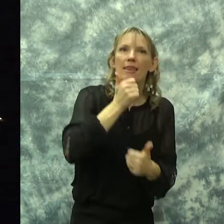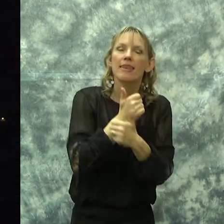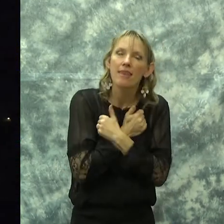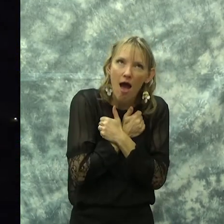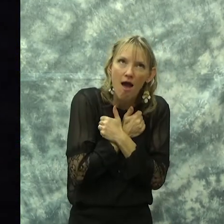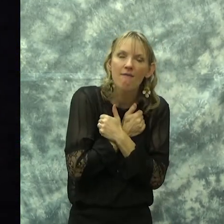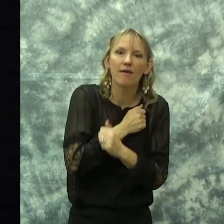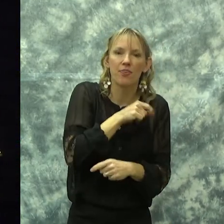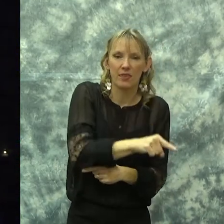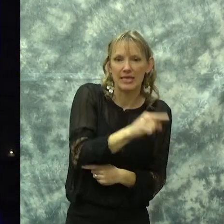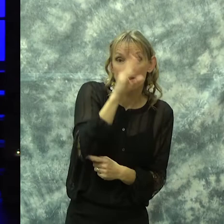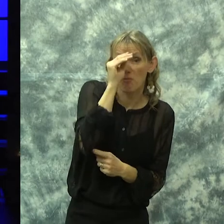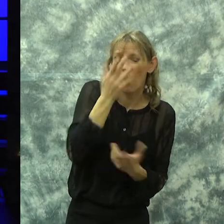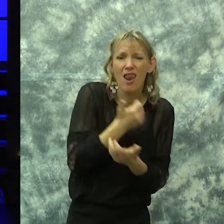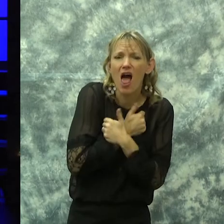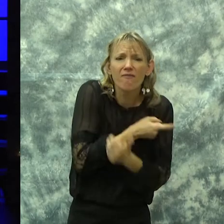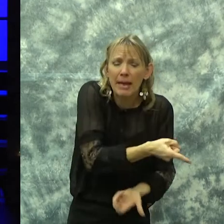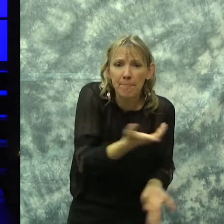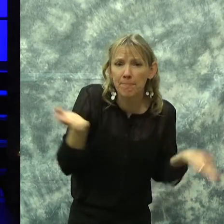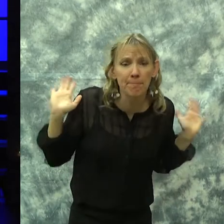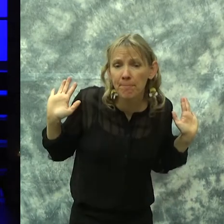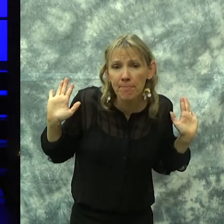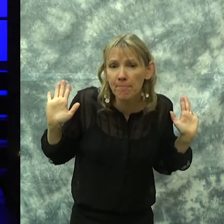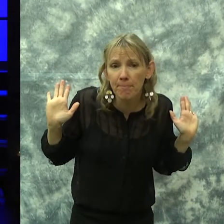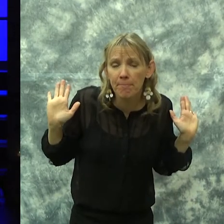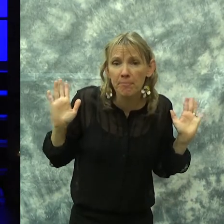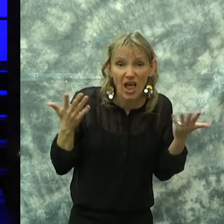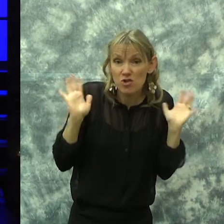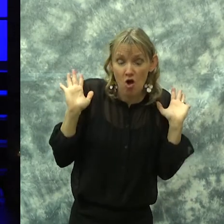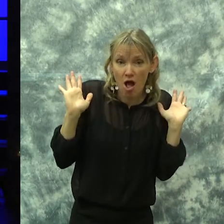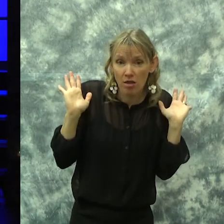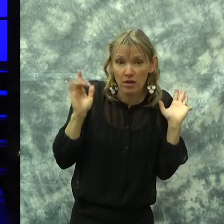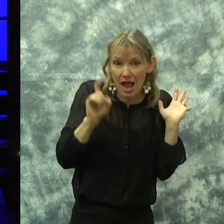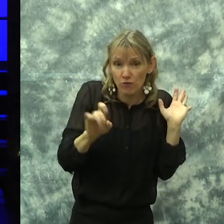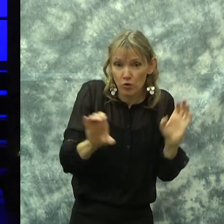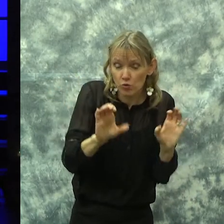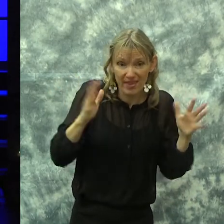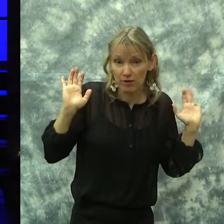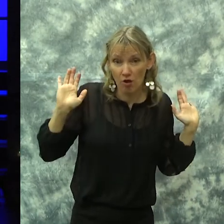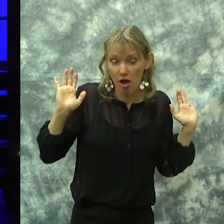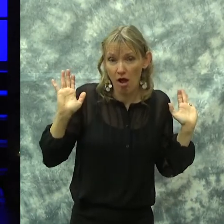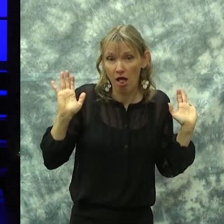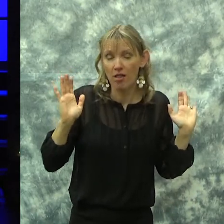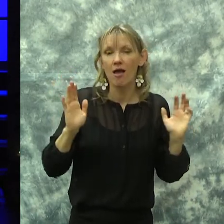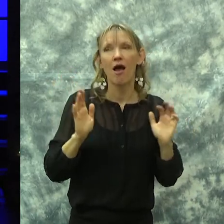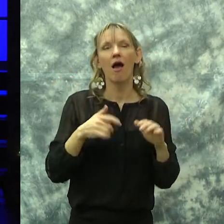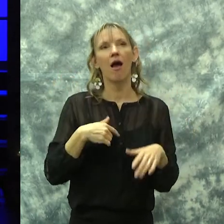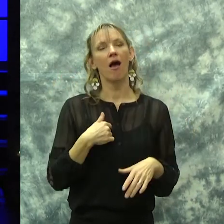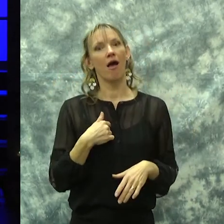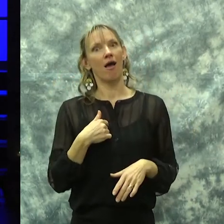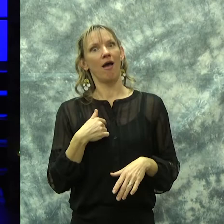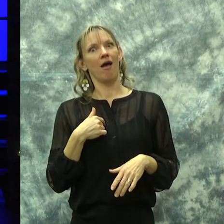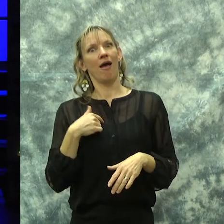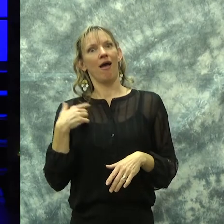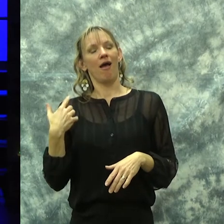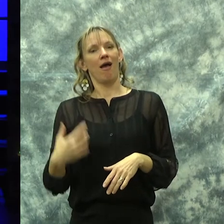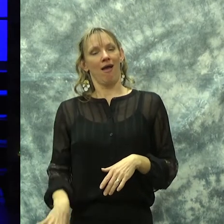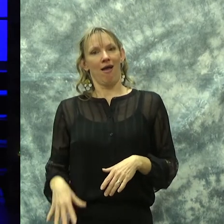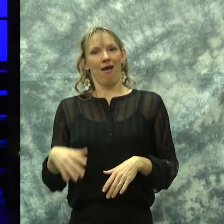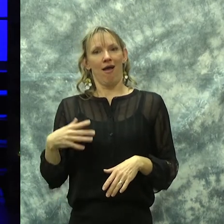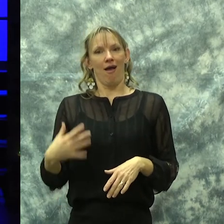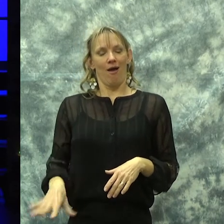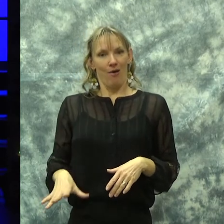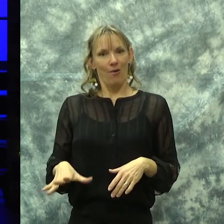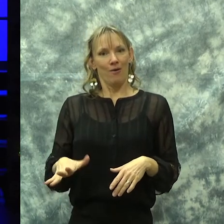Love this boy. Just love this kid. That's all you have to do. And it was a great